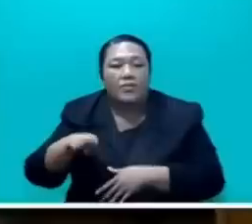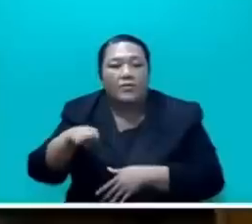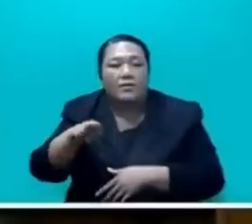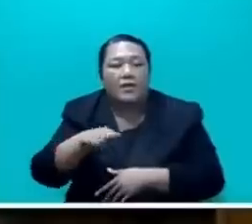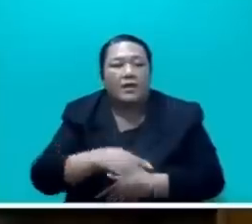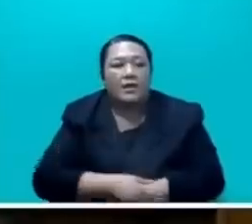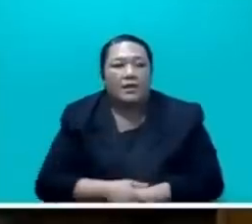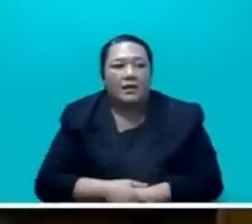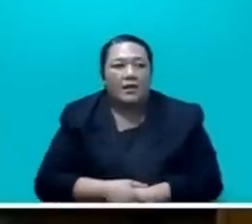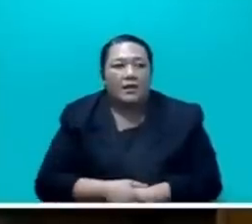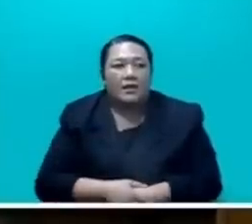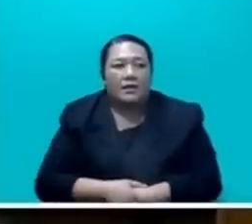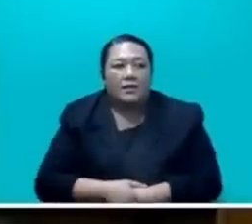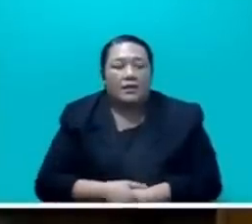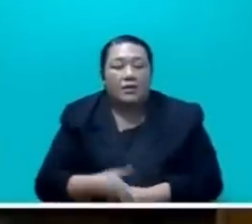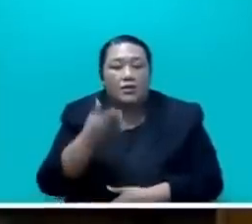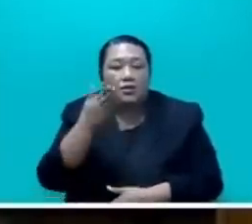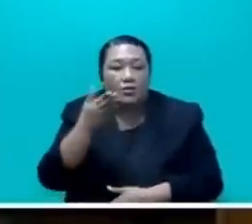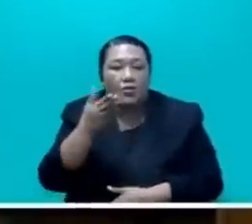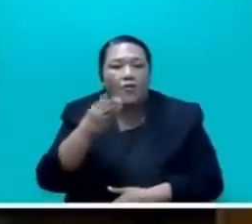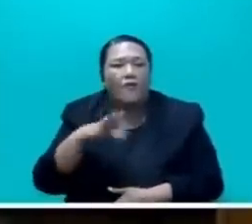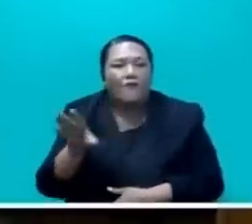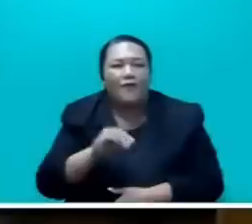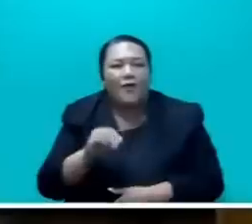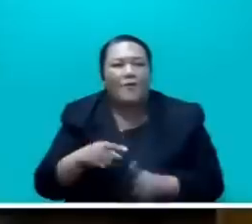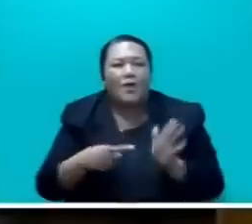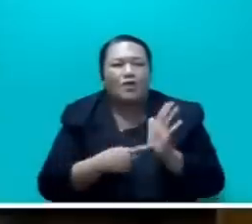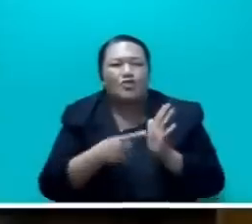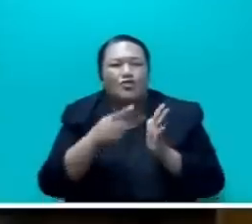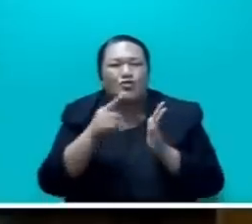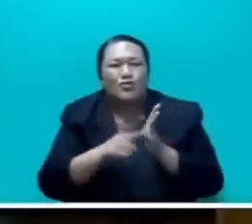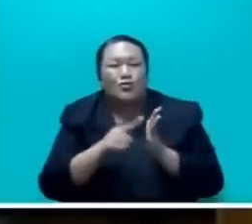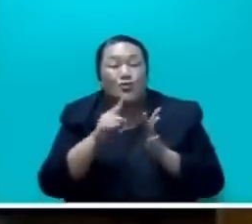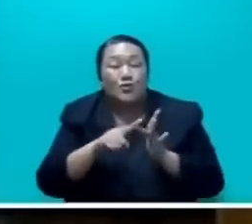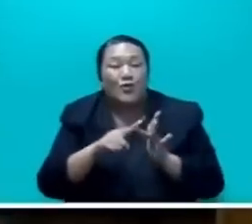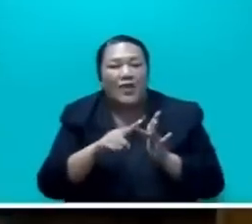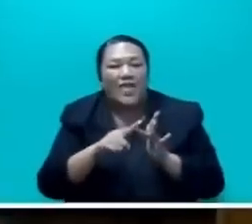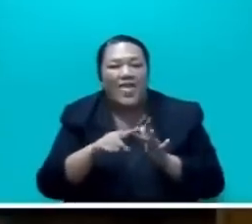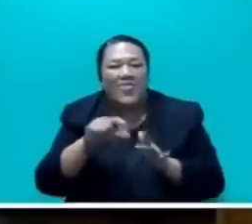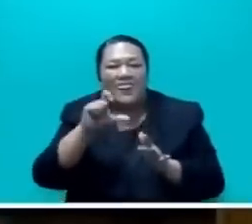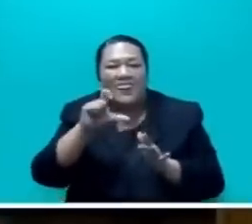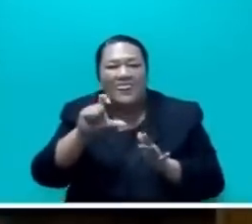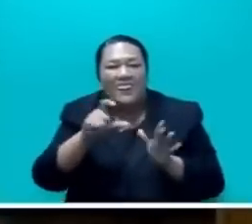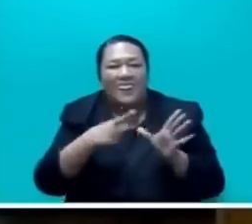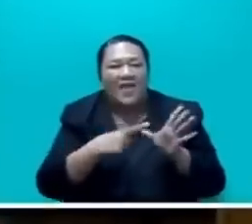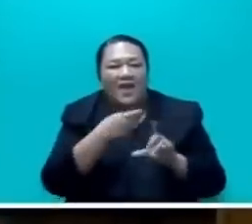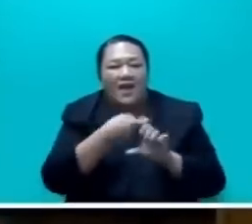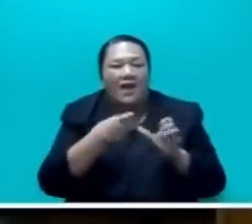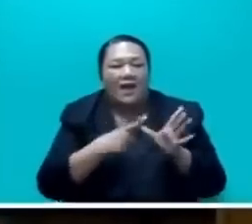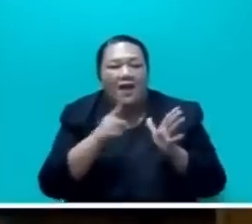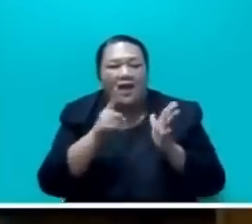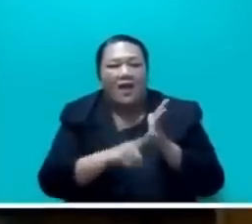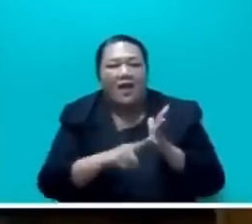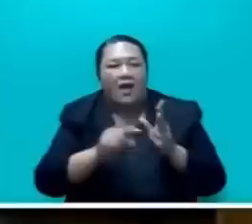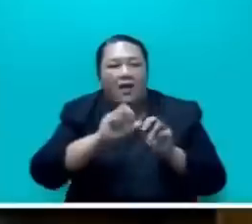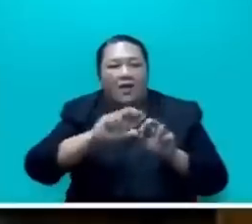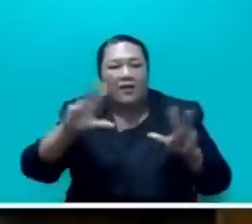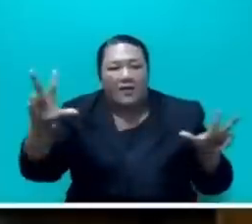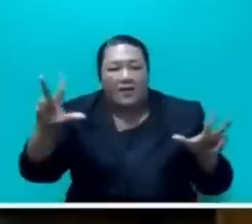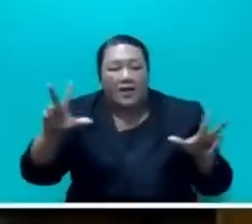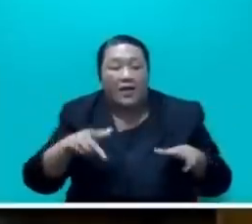And we have heard today the efforts of the coalition government to bring